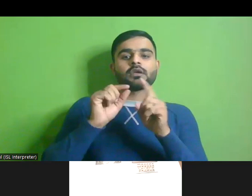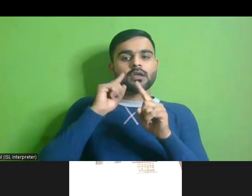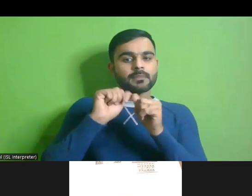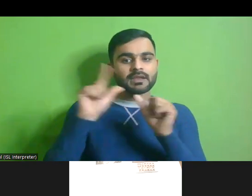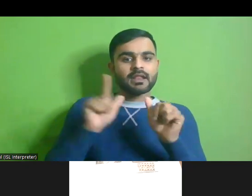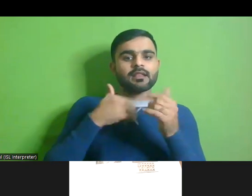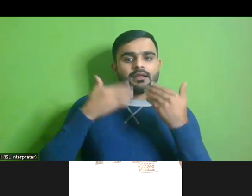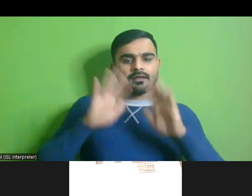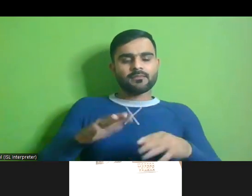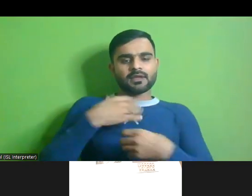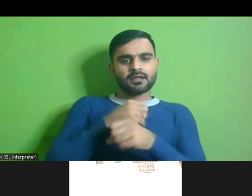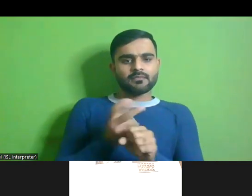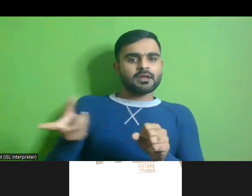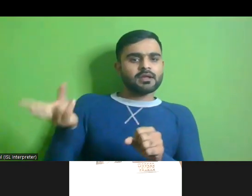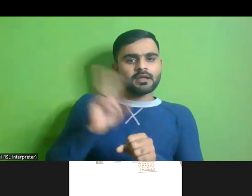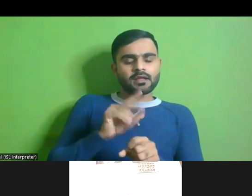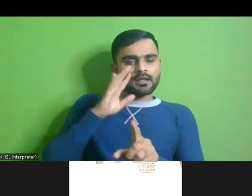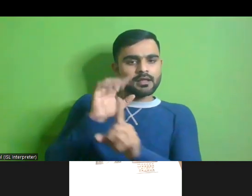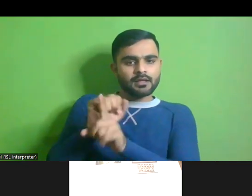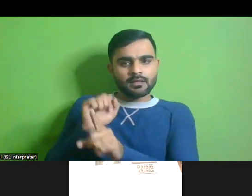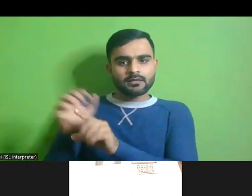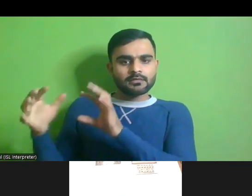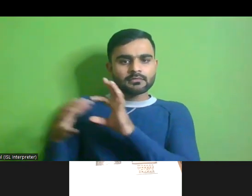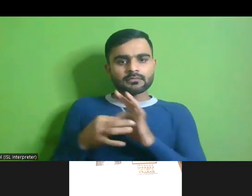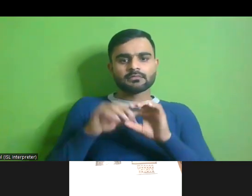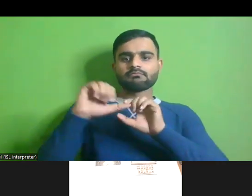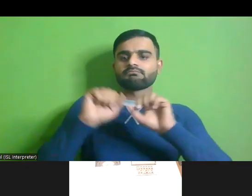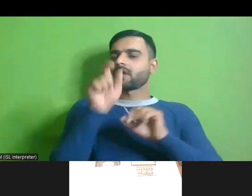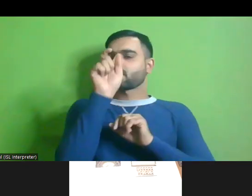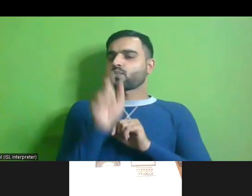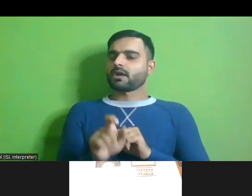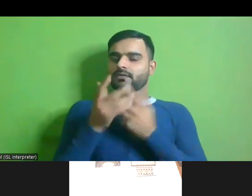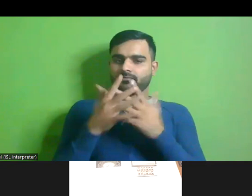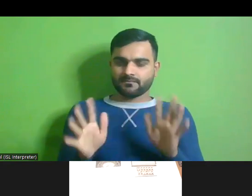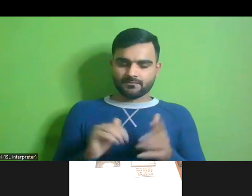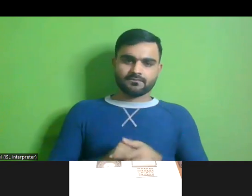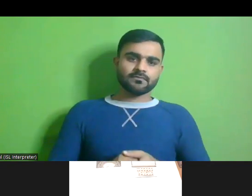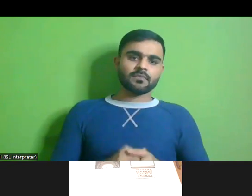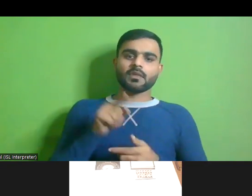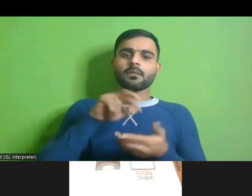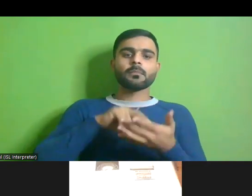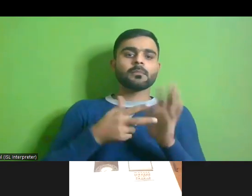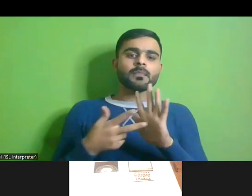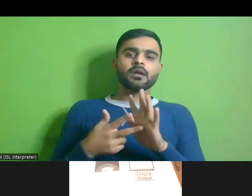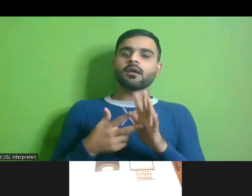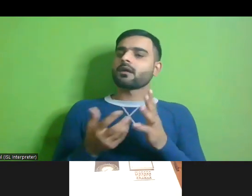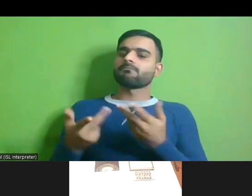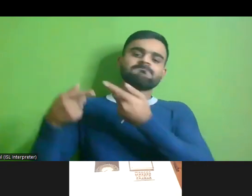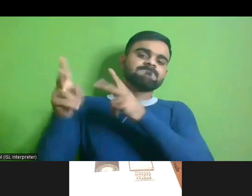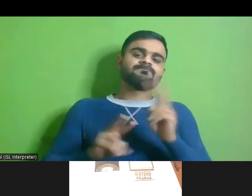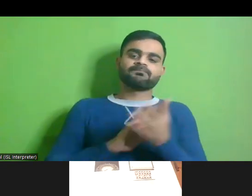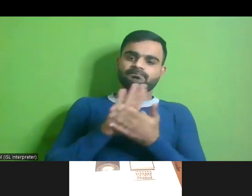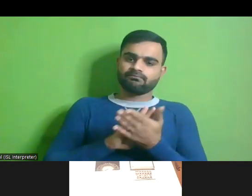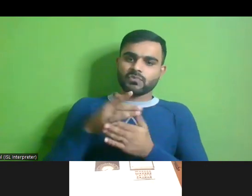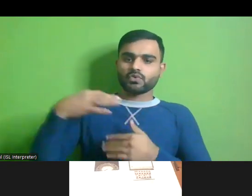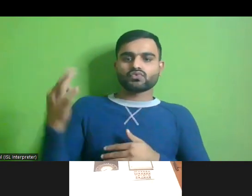social capital. It's just that we haven't mm-hmm. recognized the social capital on their own terms, right? So yeah. So it's not about bringing anything back or giving